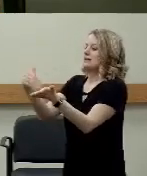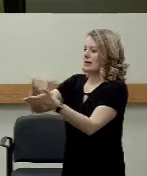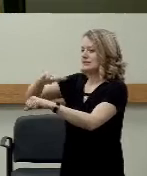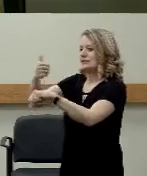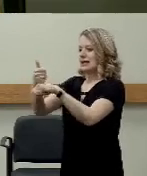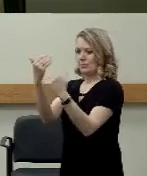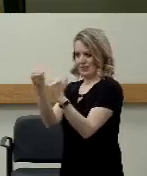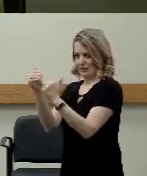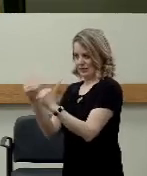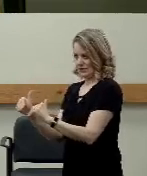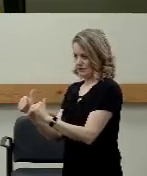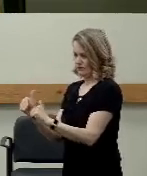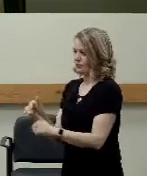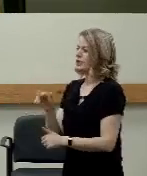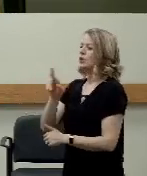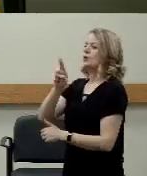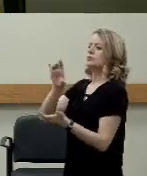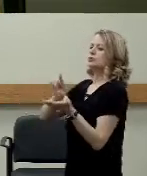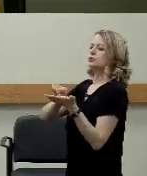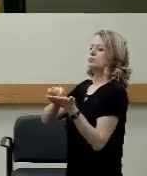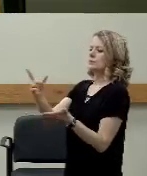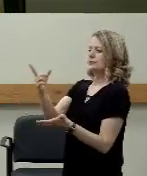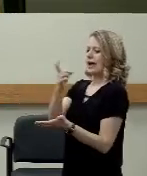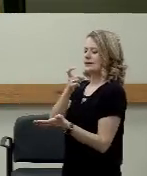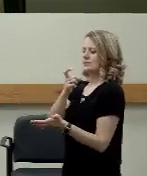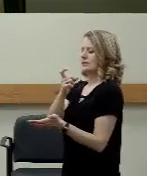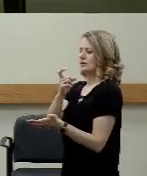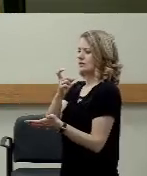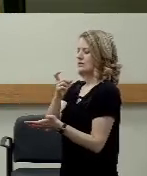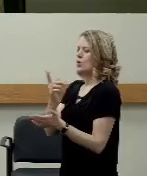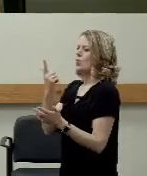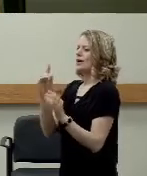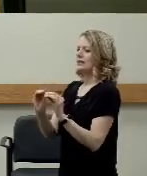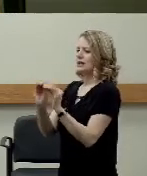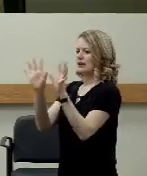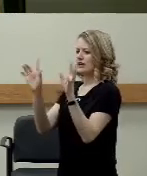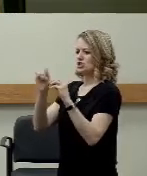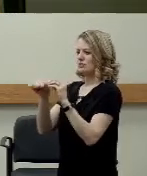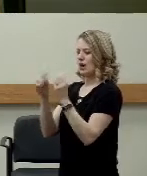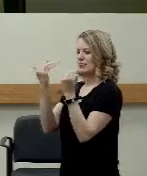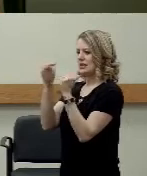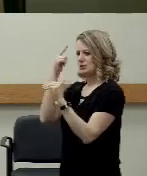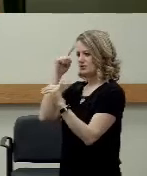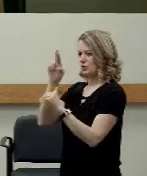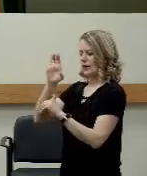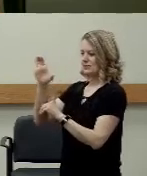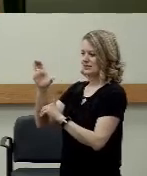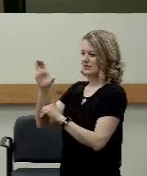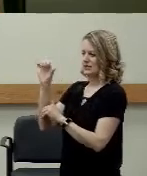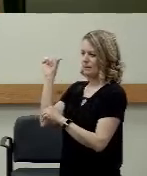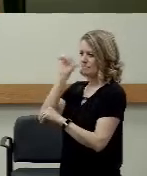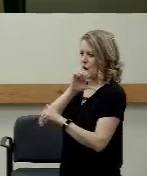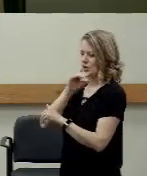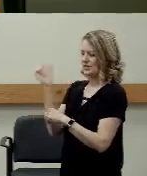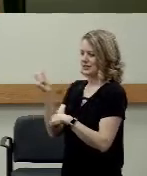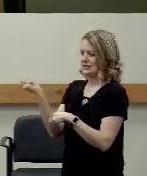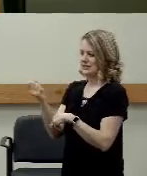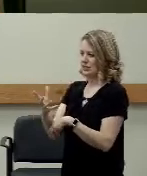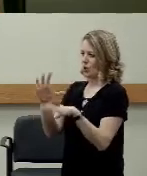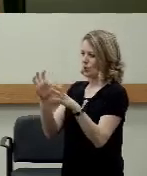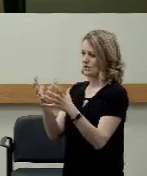Just a point of clarification on the capacity limits in restaurants, bars, and casinos. You said limited to 10